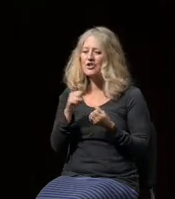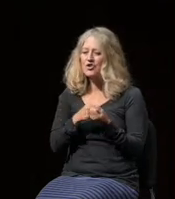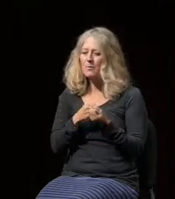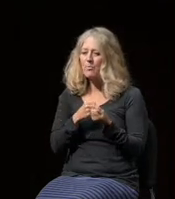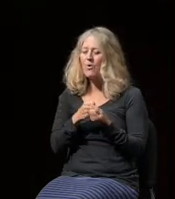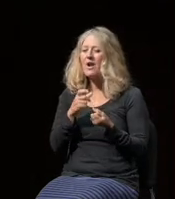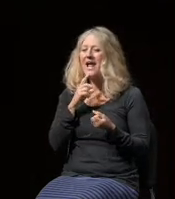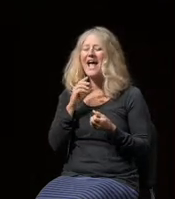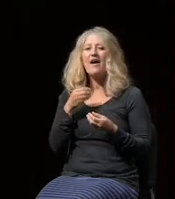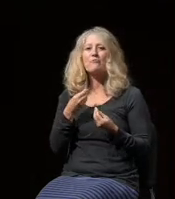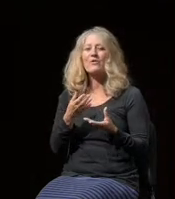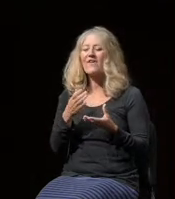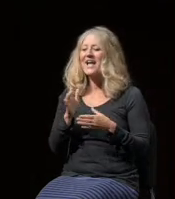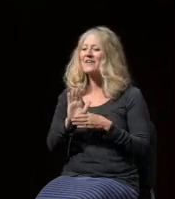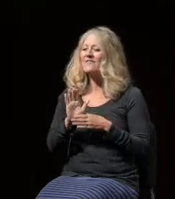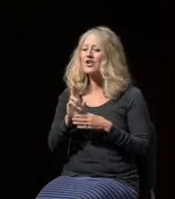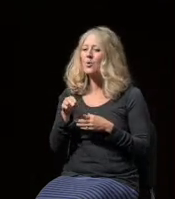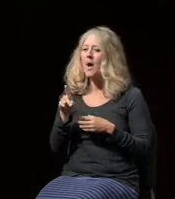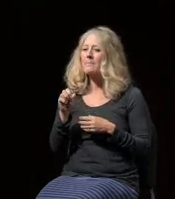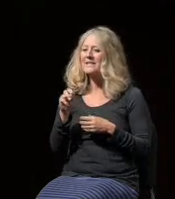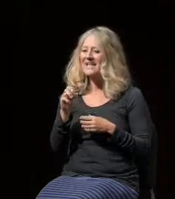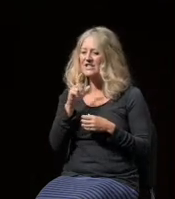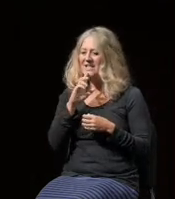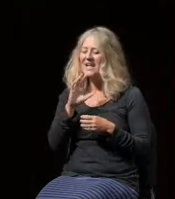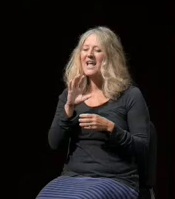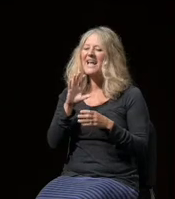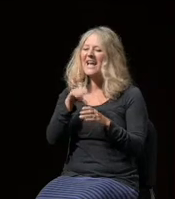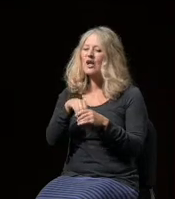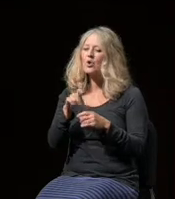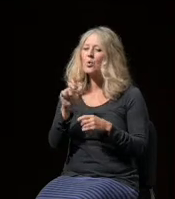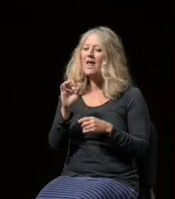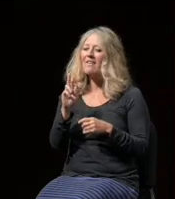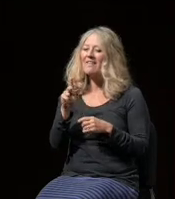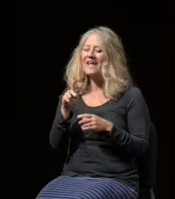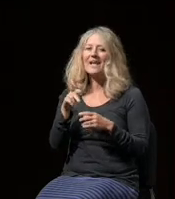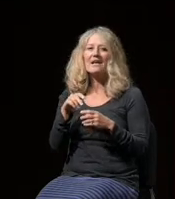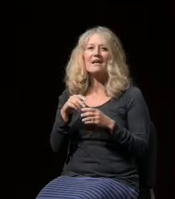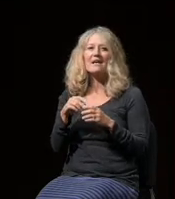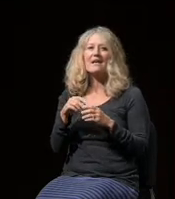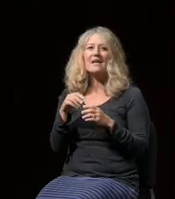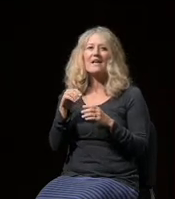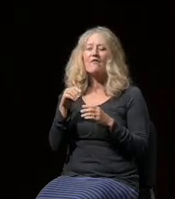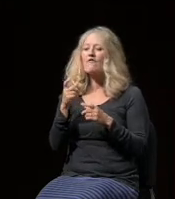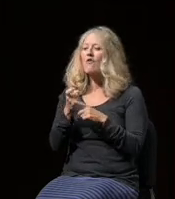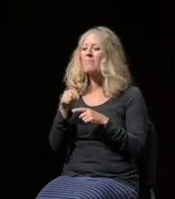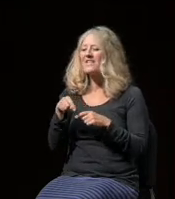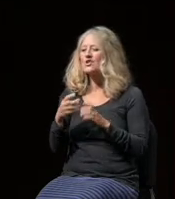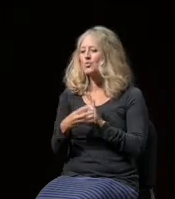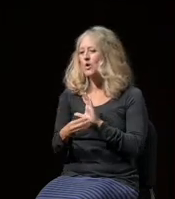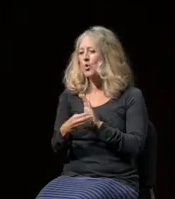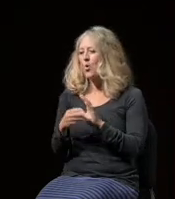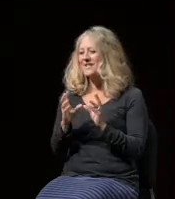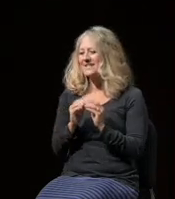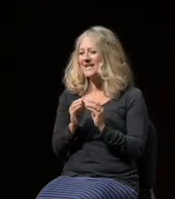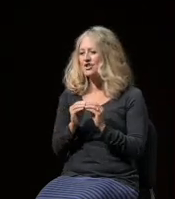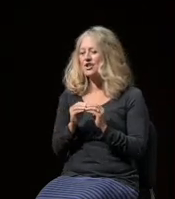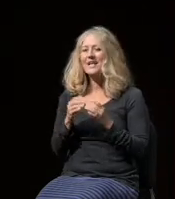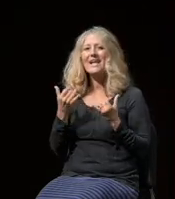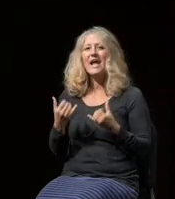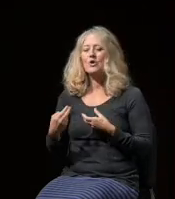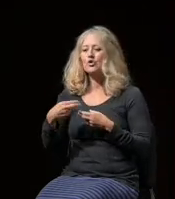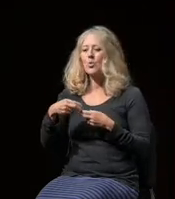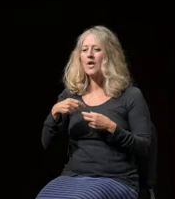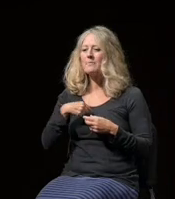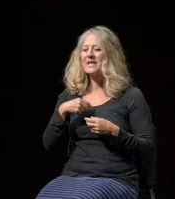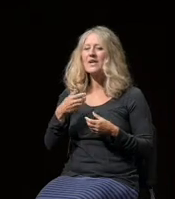video updates. The links will be included with the recording of this session. Please join me in